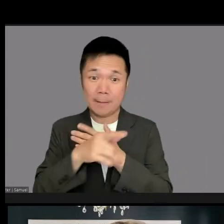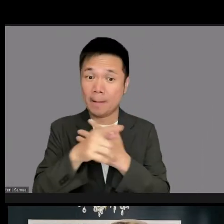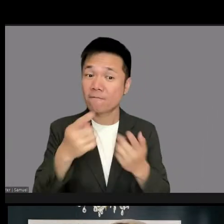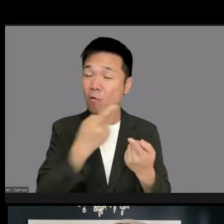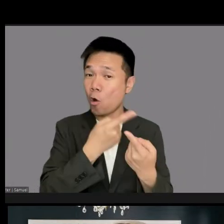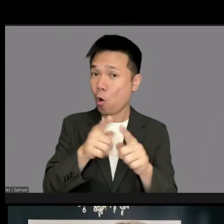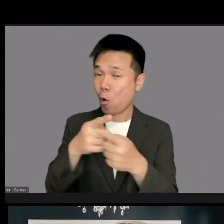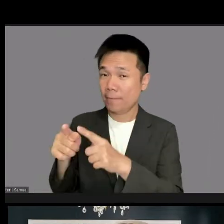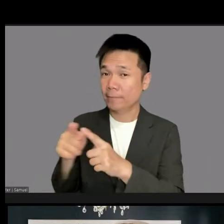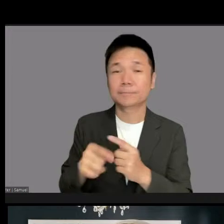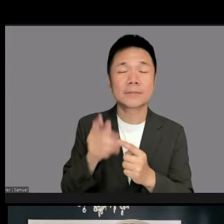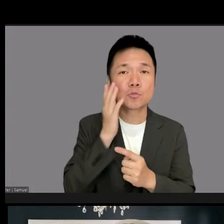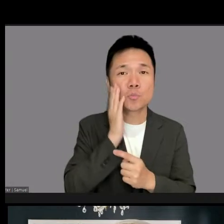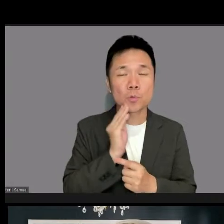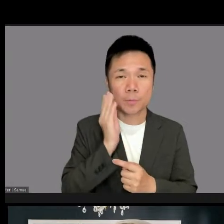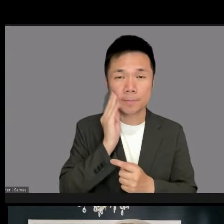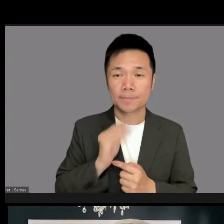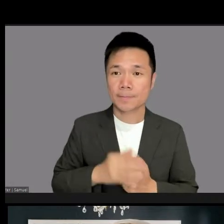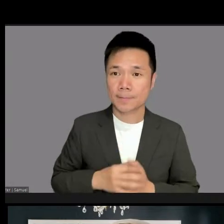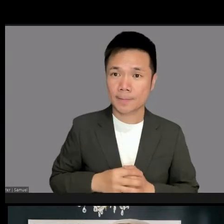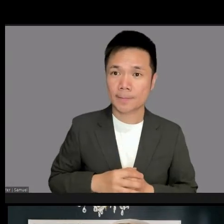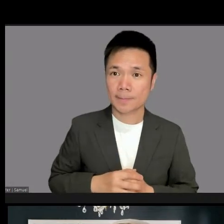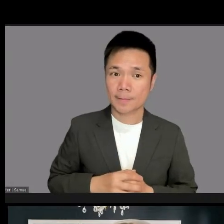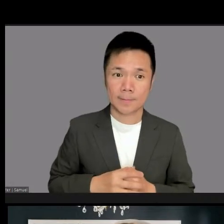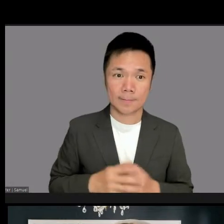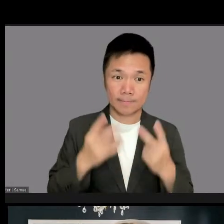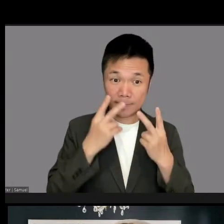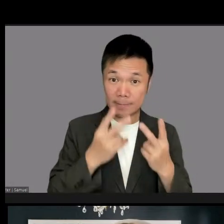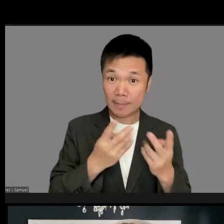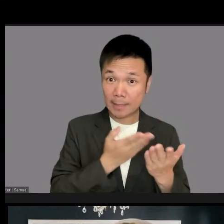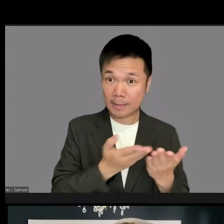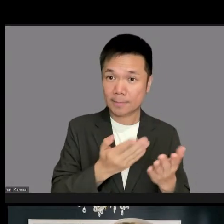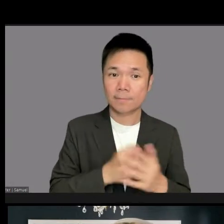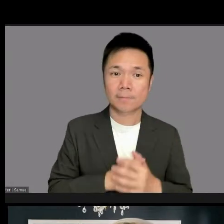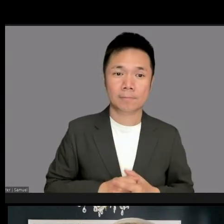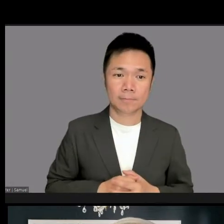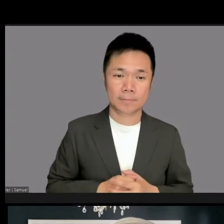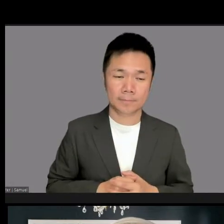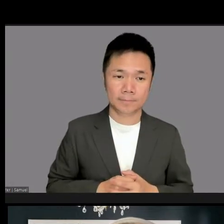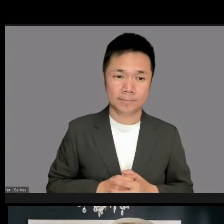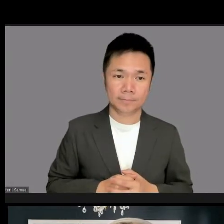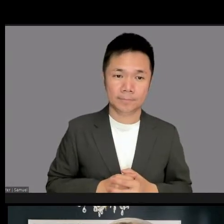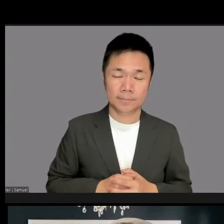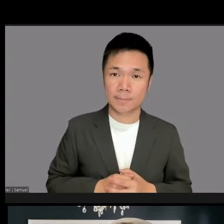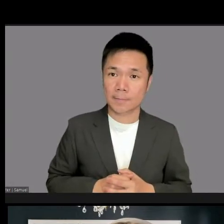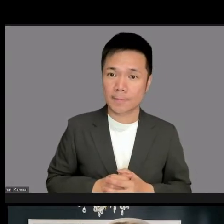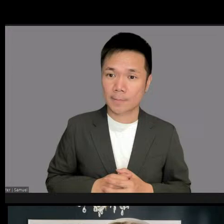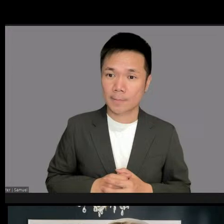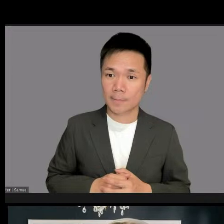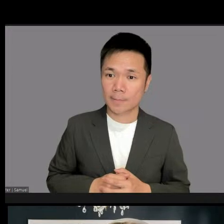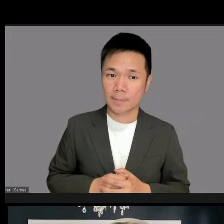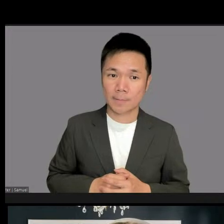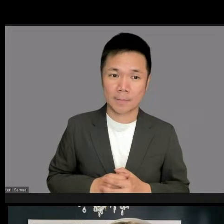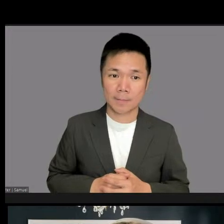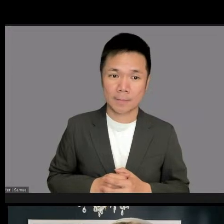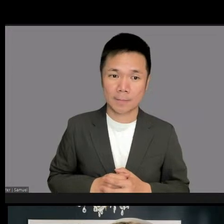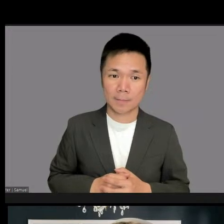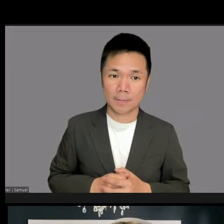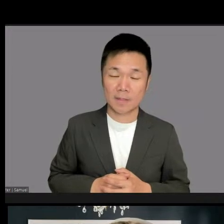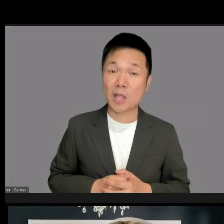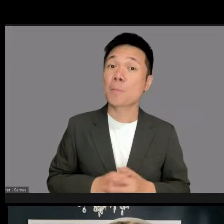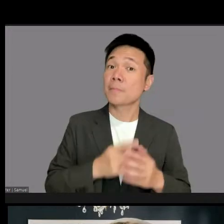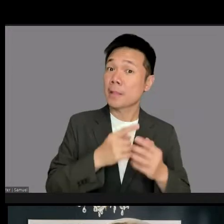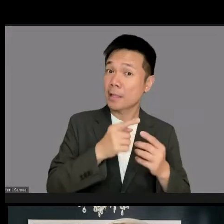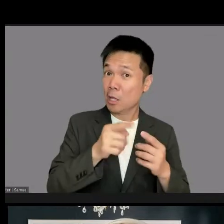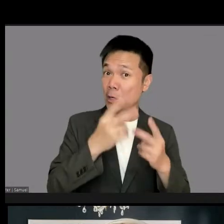users. So what we typically tend to say is that if you're including text and different features on